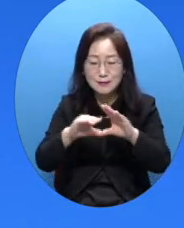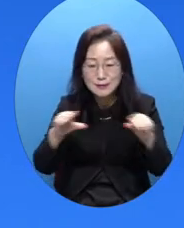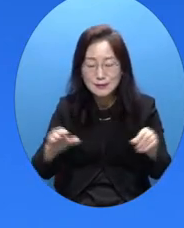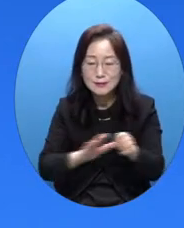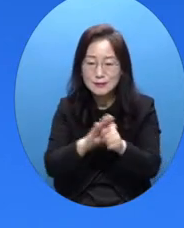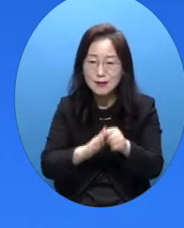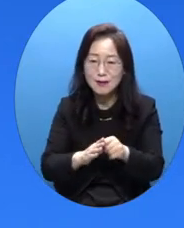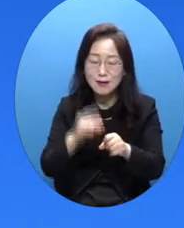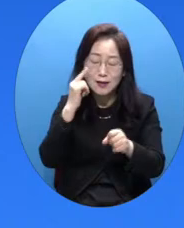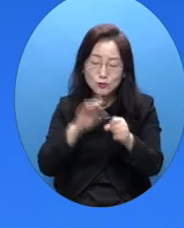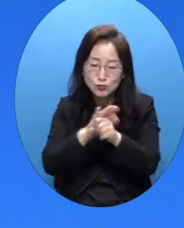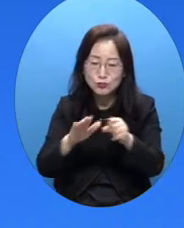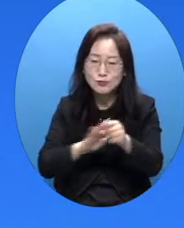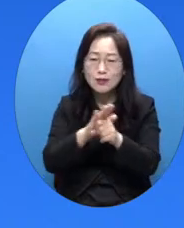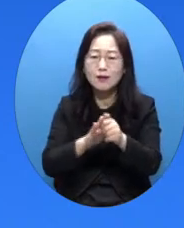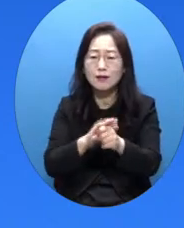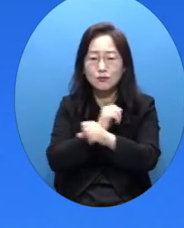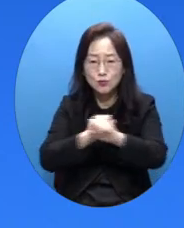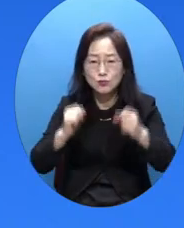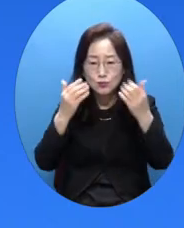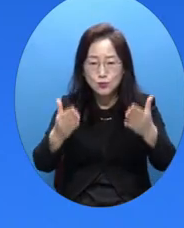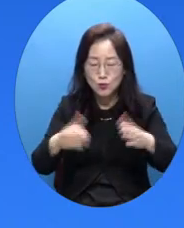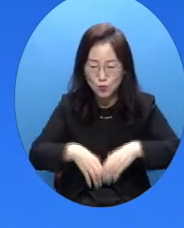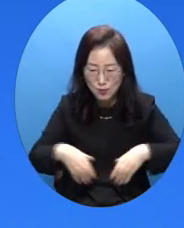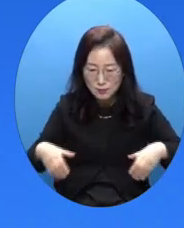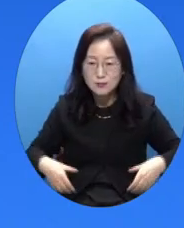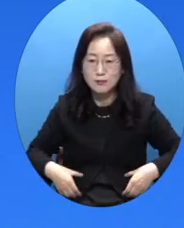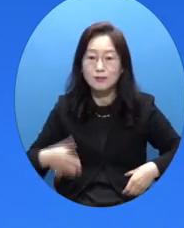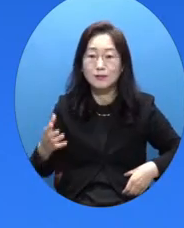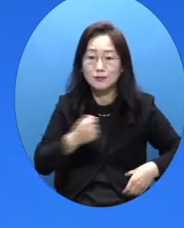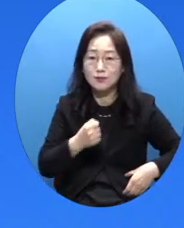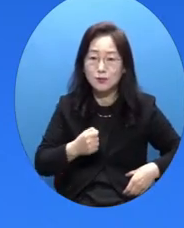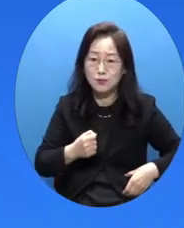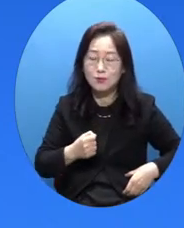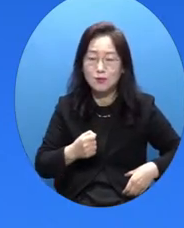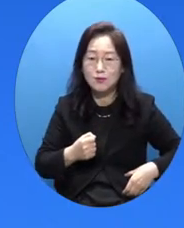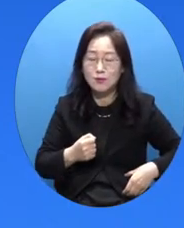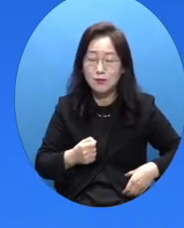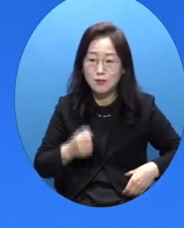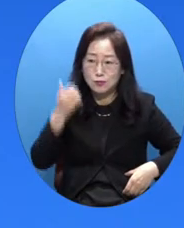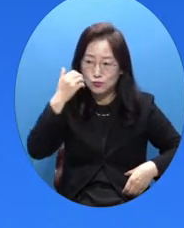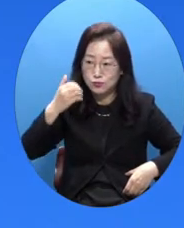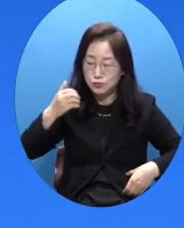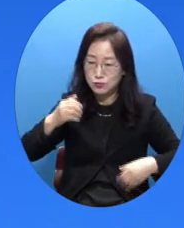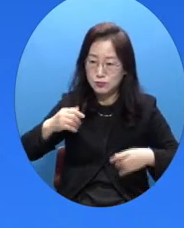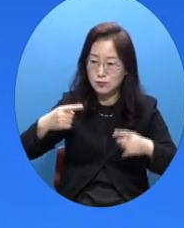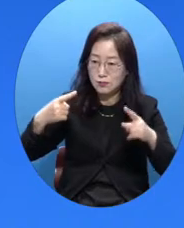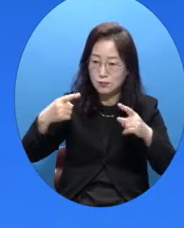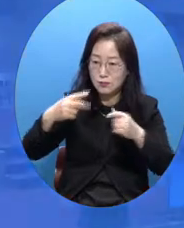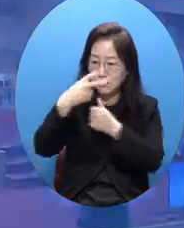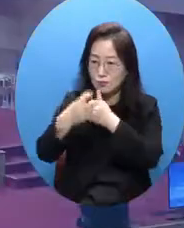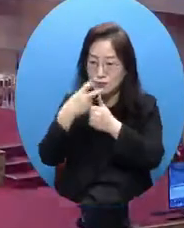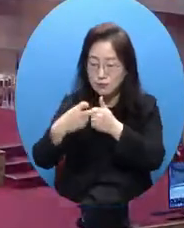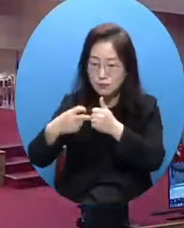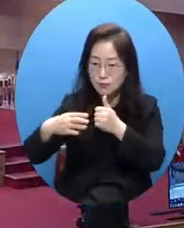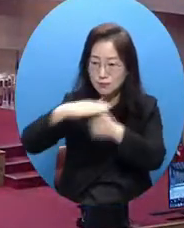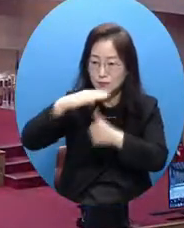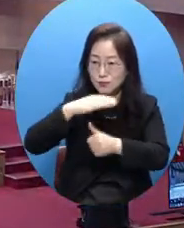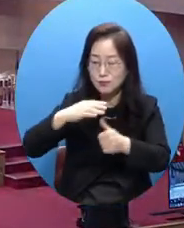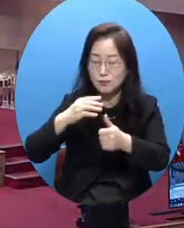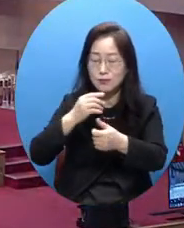God's heart that his heart was filled with compassion and mercy that he forgave his brothers